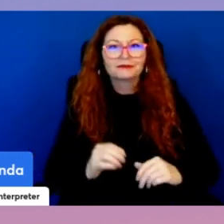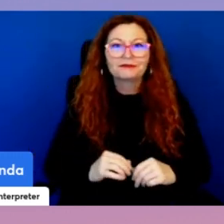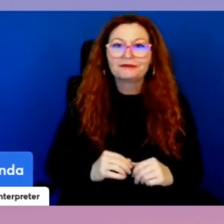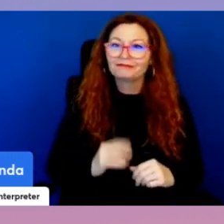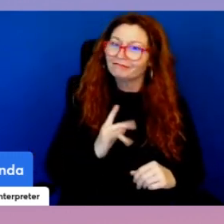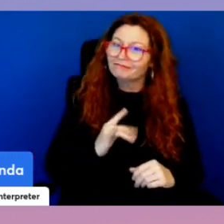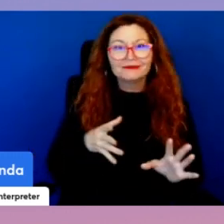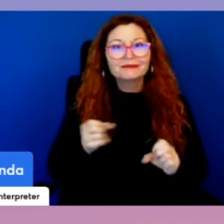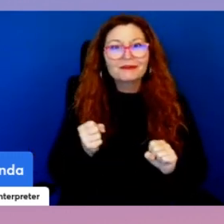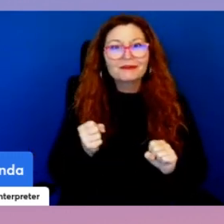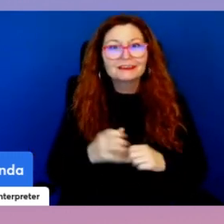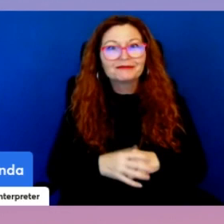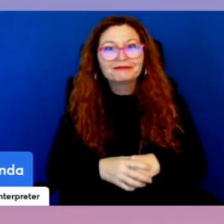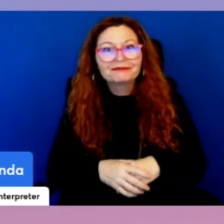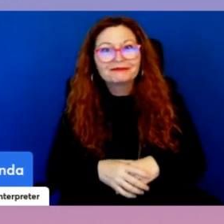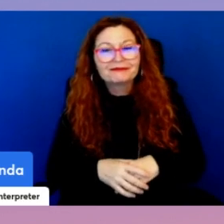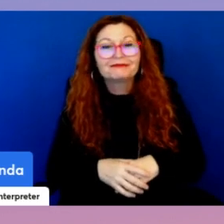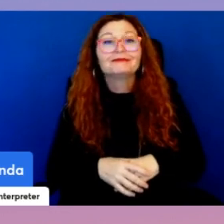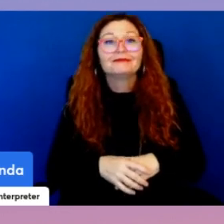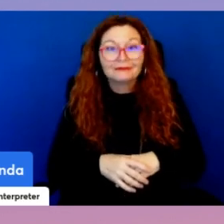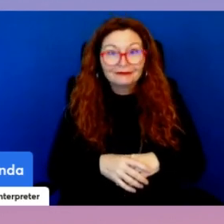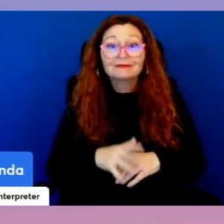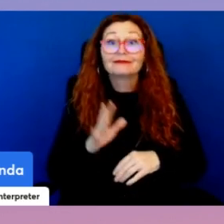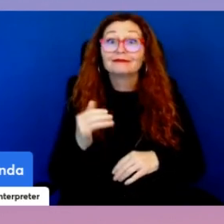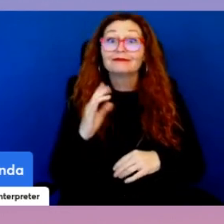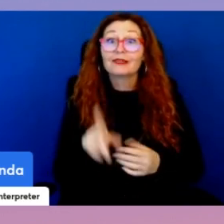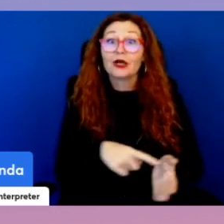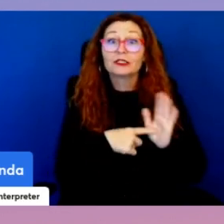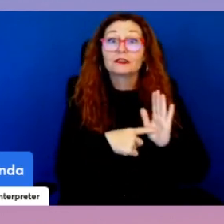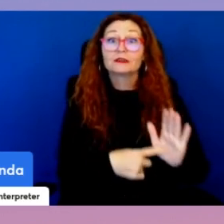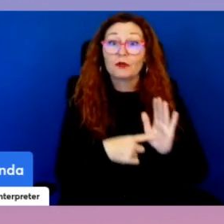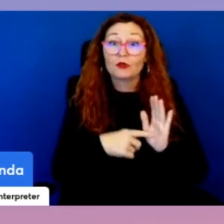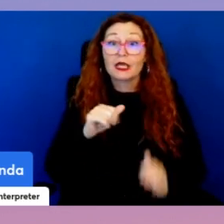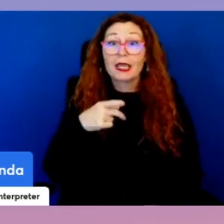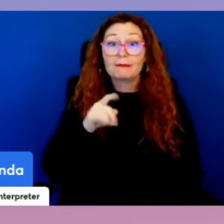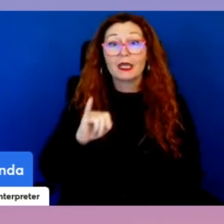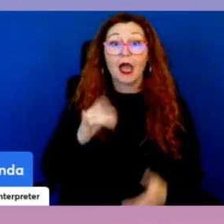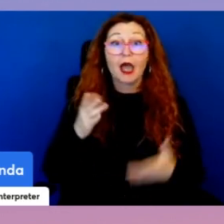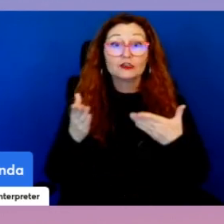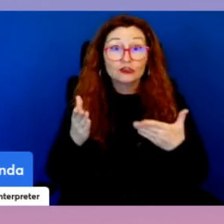quick. All right, now let's expose the ArgoCD API server